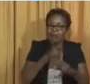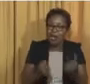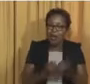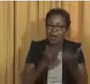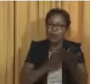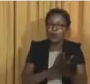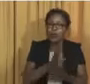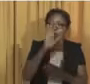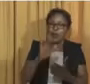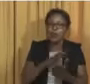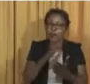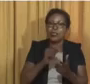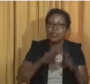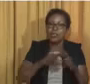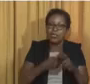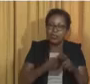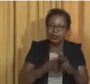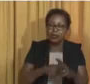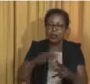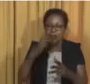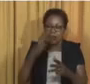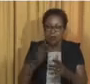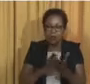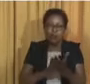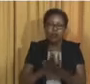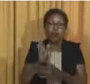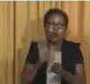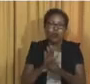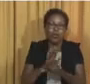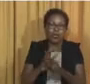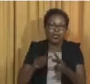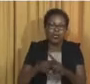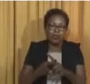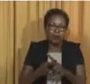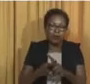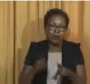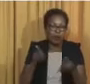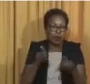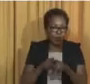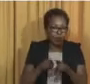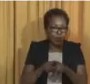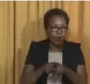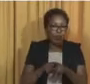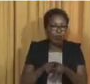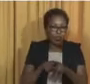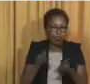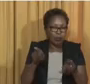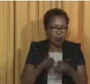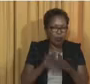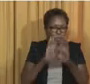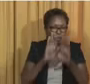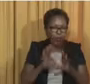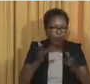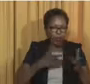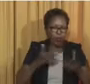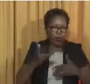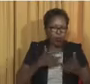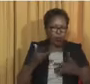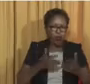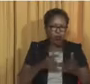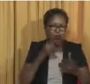2 were through the popular route. It is also notable that although the amendment bill had gone the farthest in